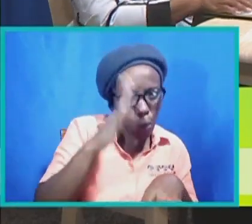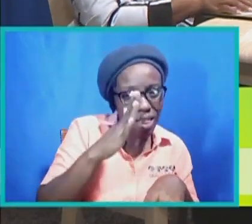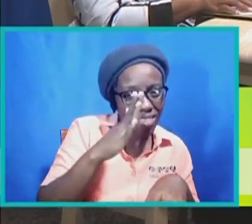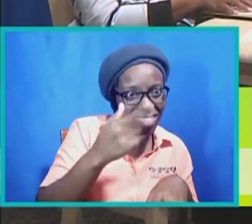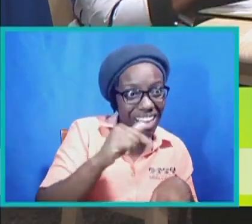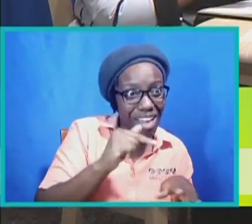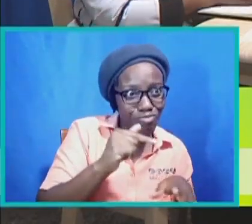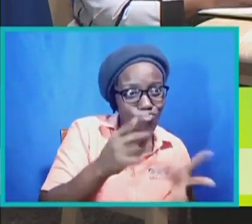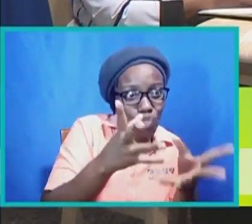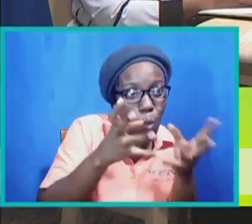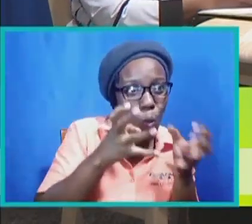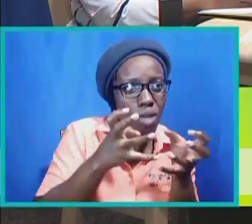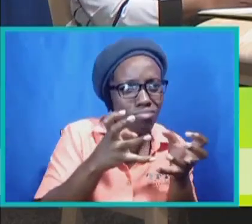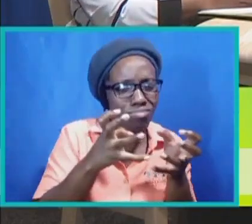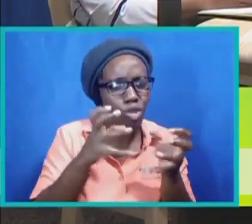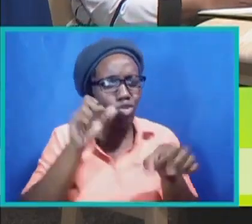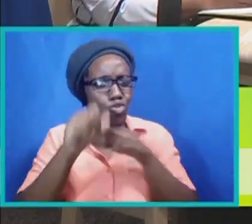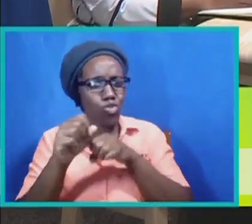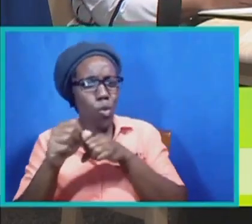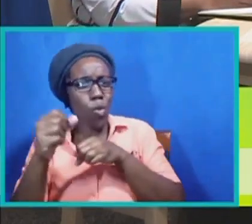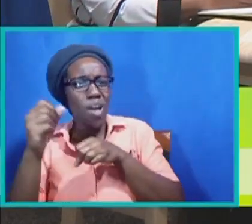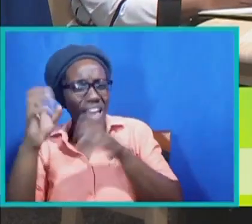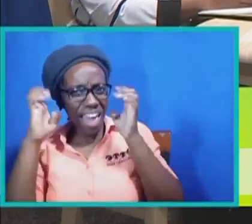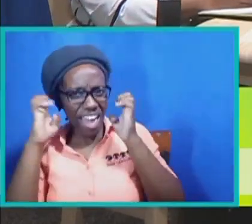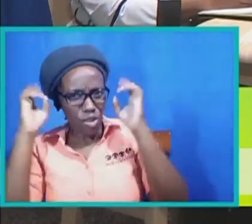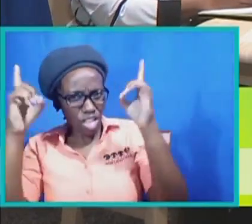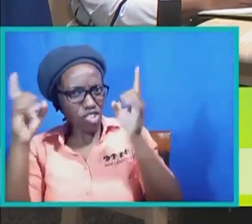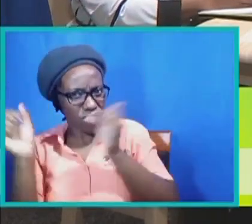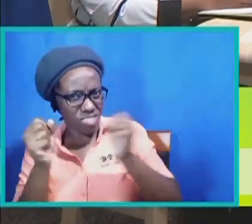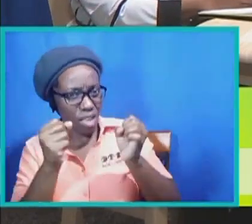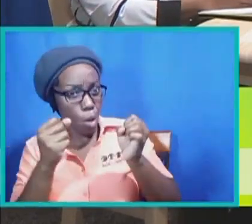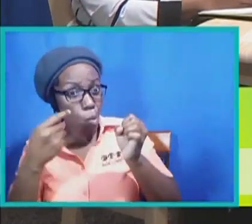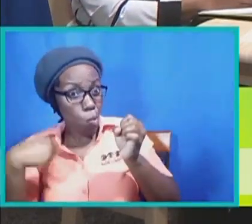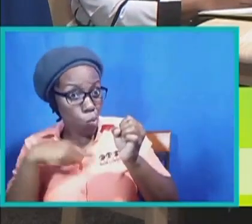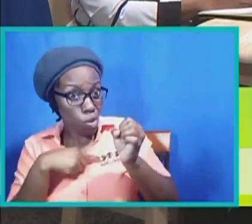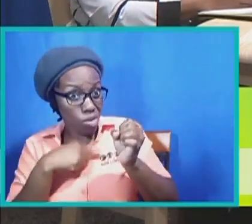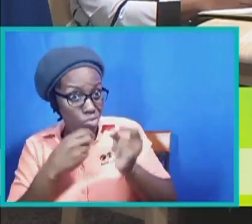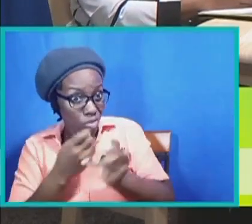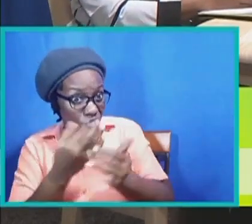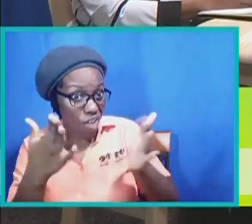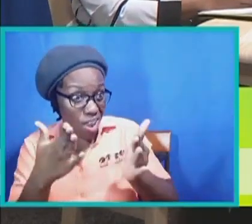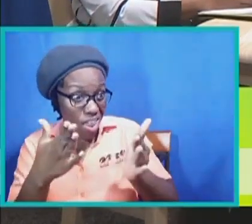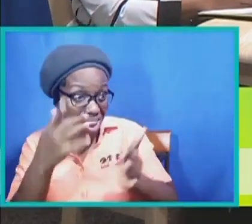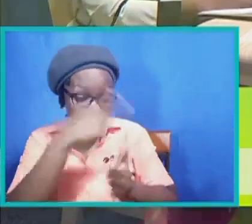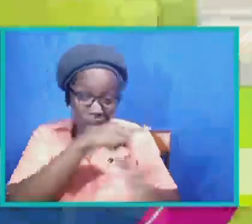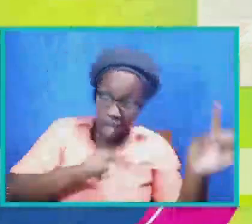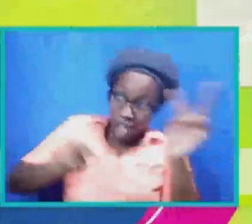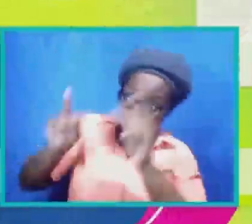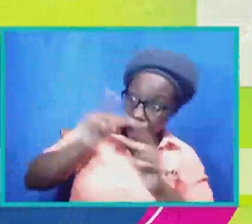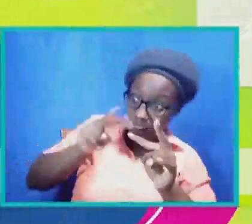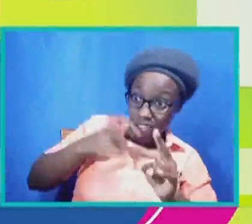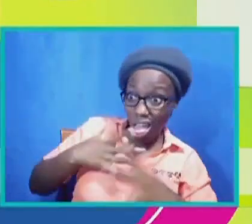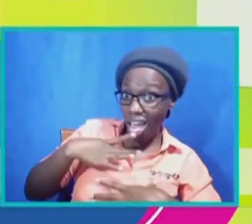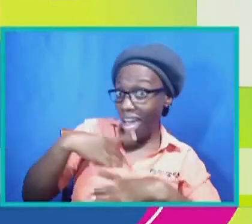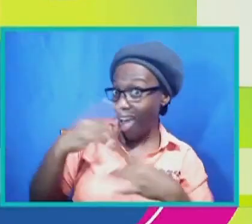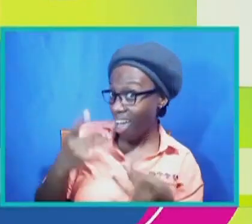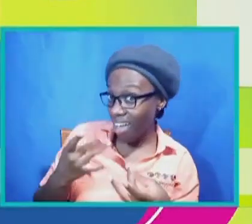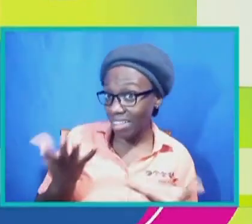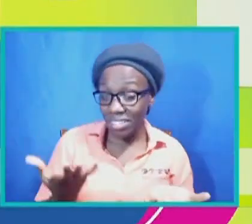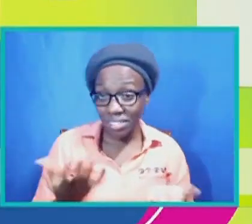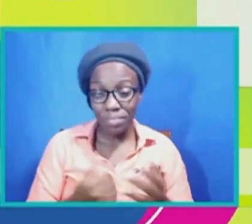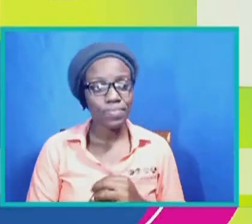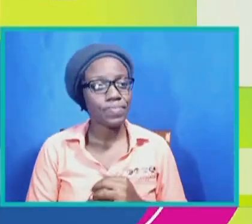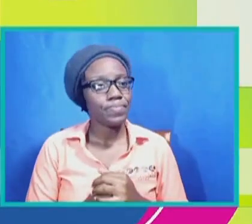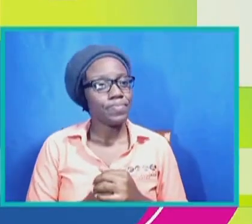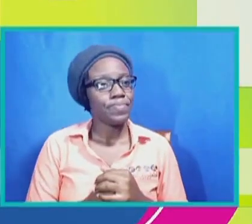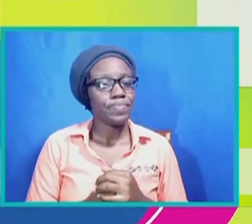involved. We had a question via WhatsApp asking about the role of the principal in this entire equation, and